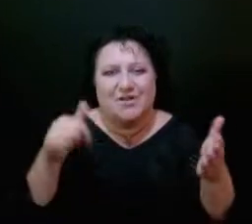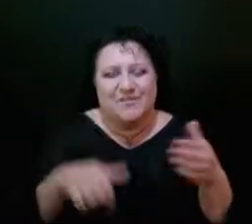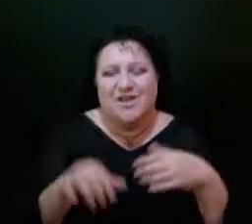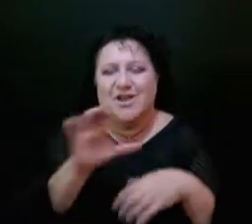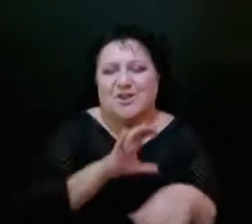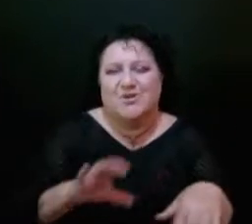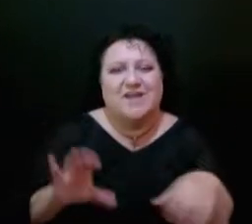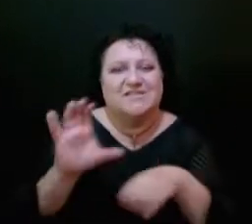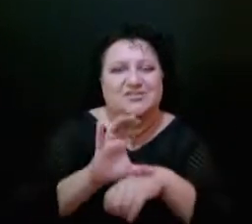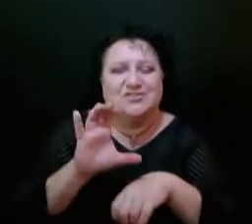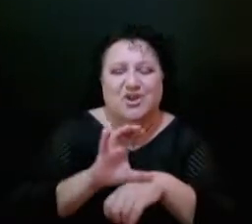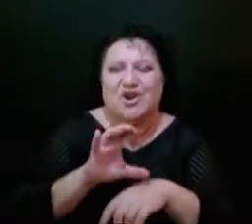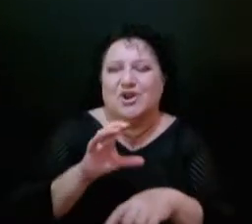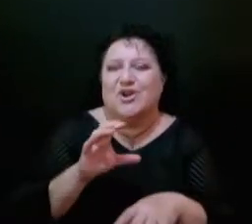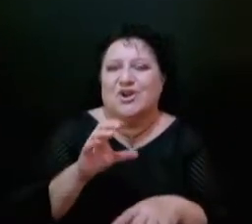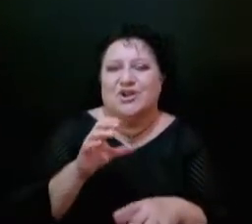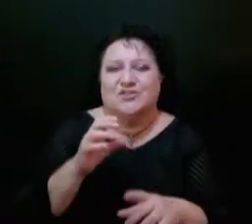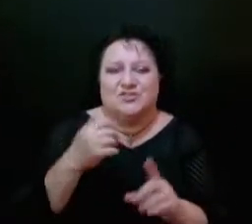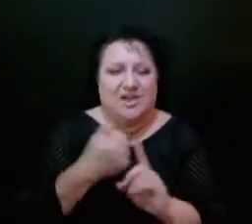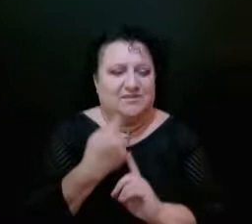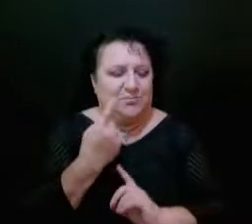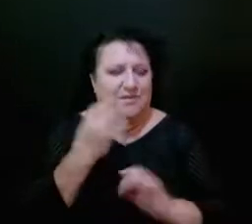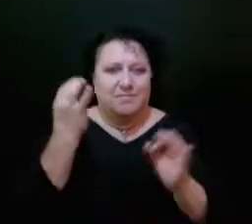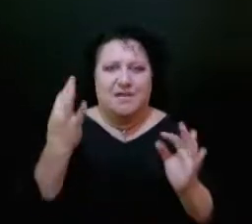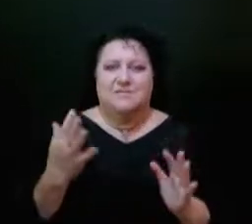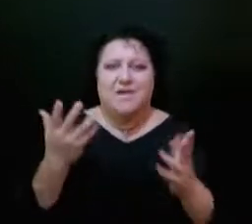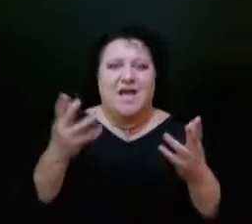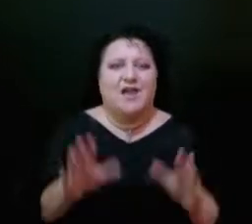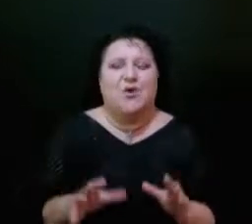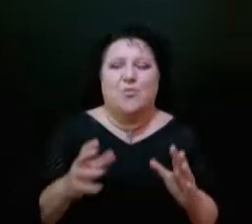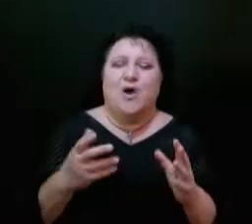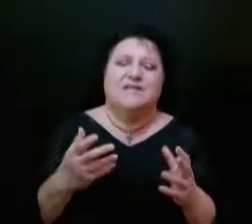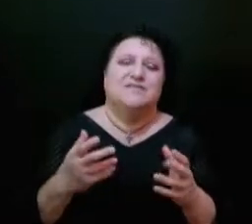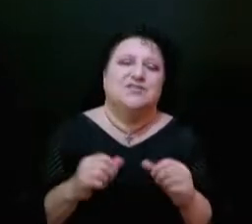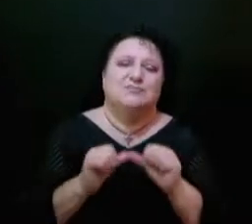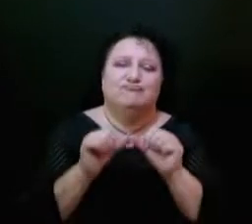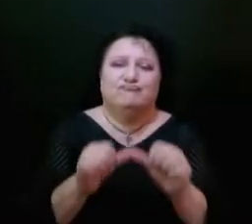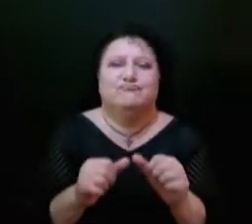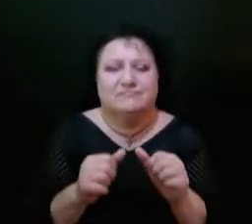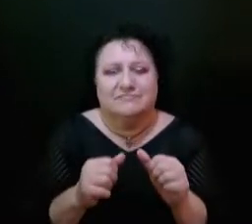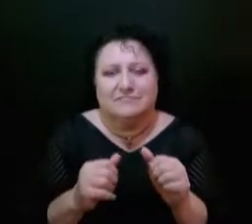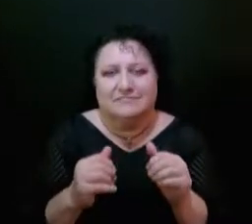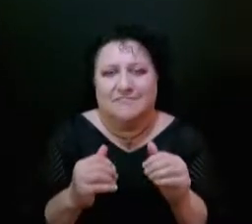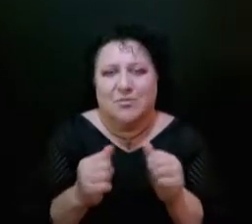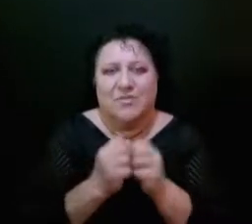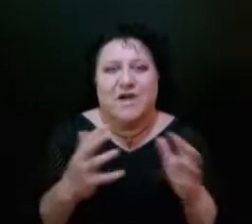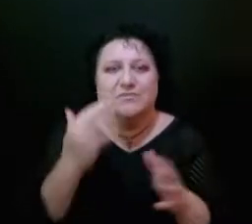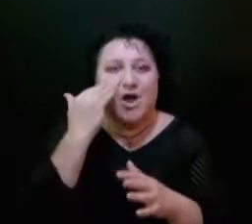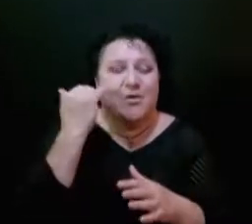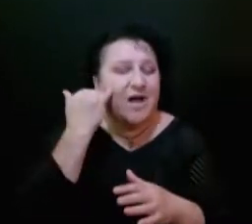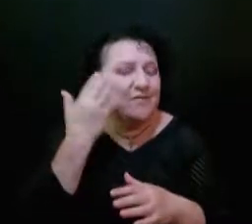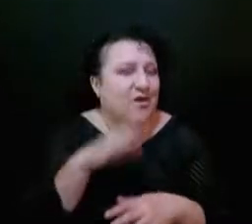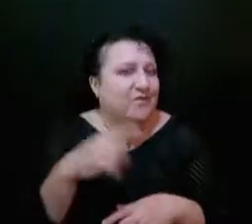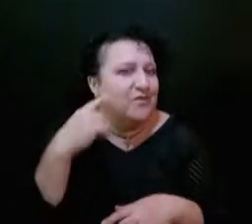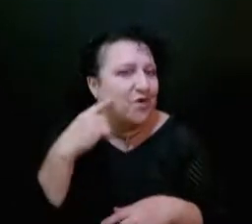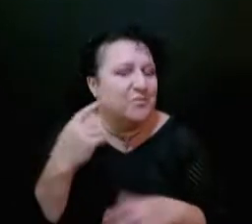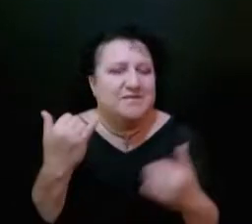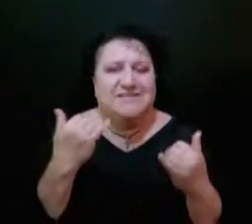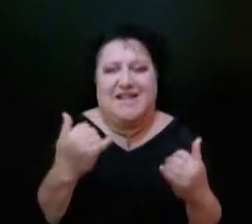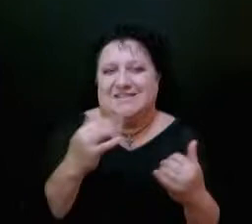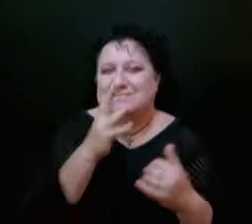its pastors. And so I don't want to go too far without noting that today, I don't know if you've heard, but today is Mother's